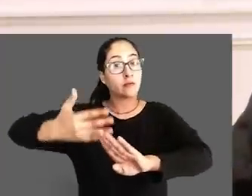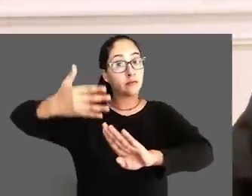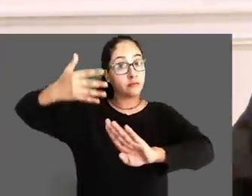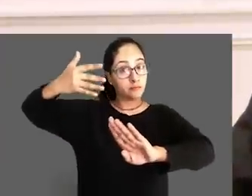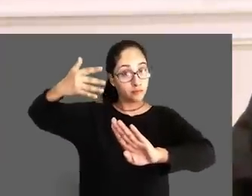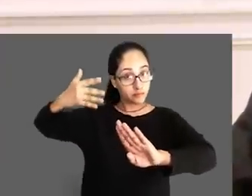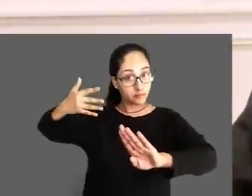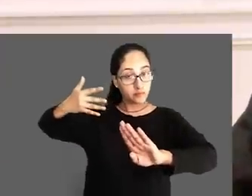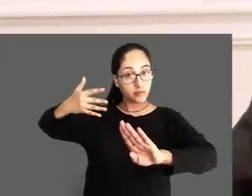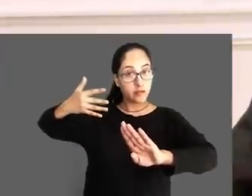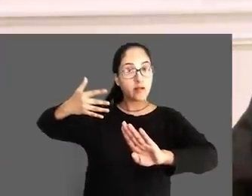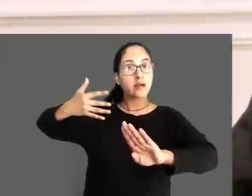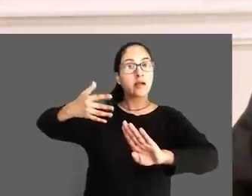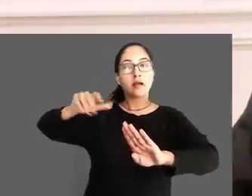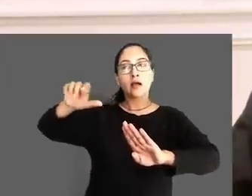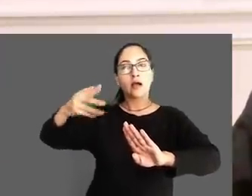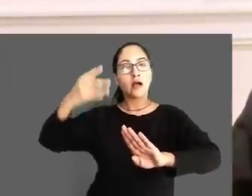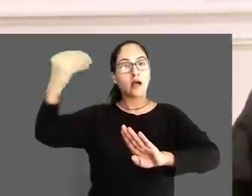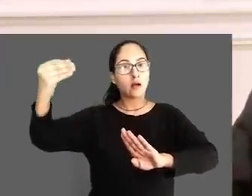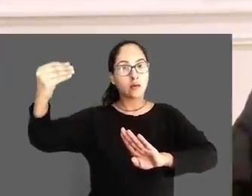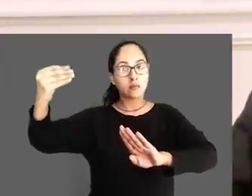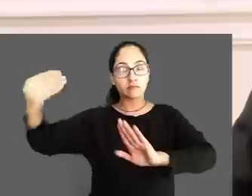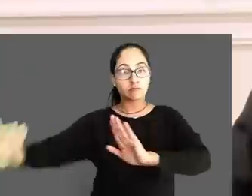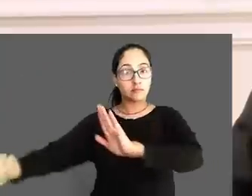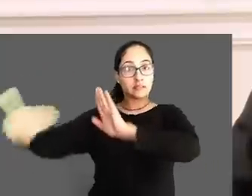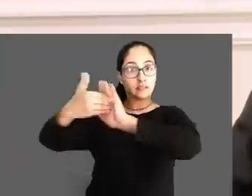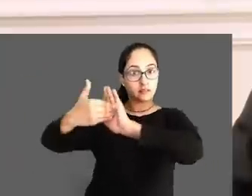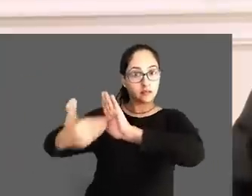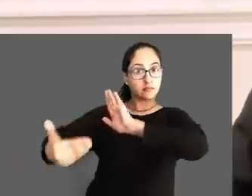is talked about or written about,